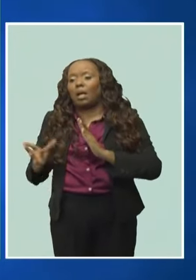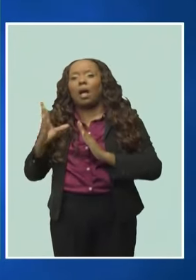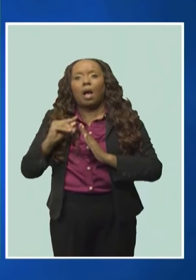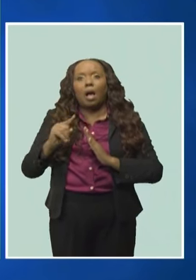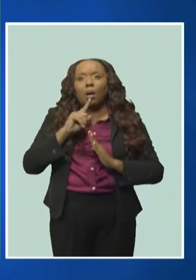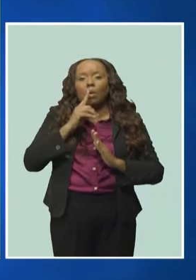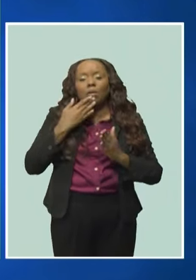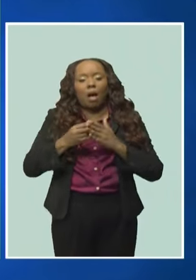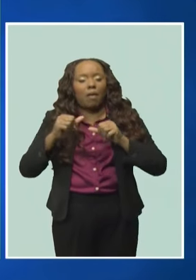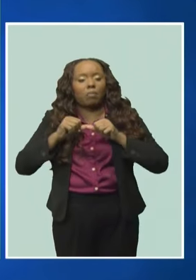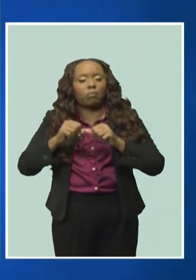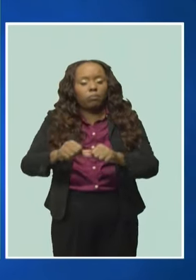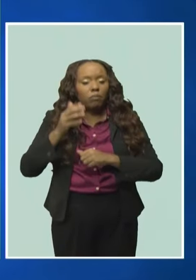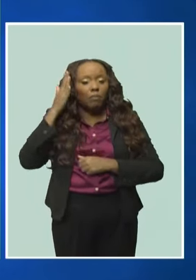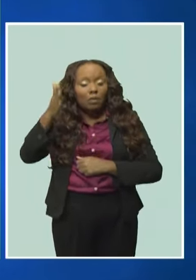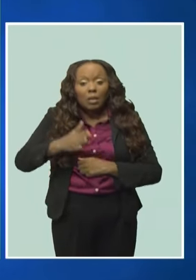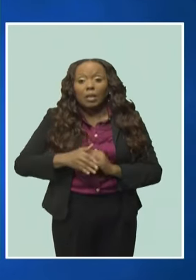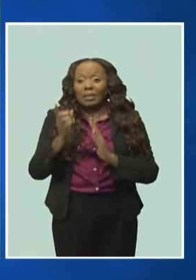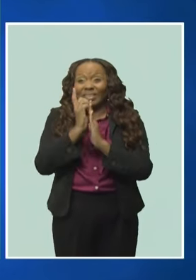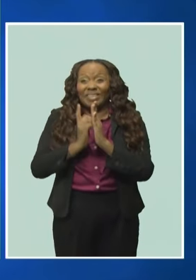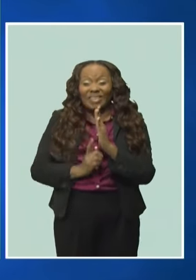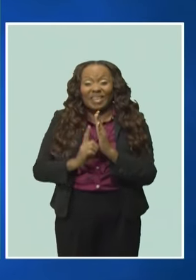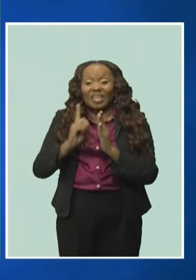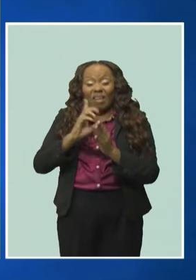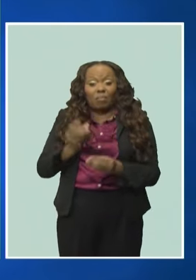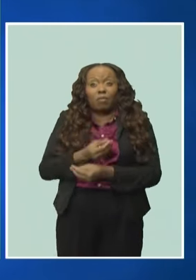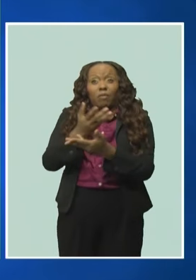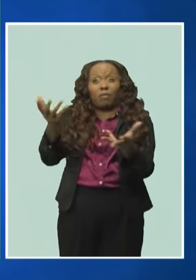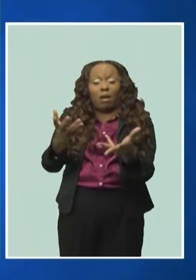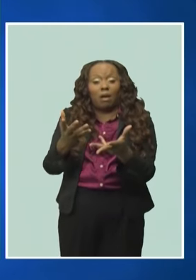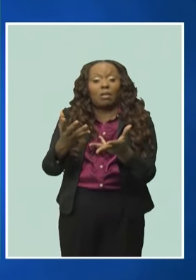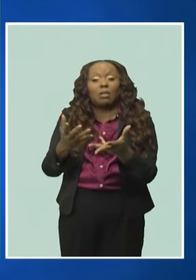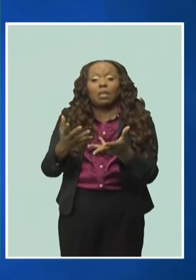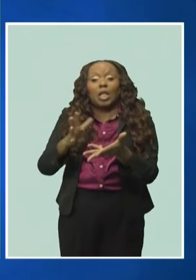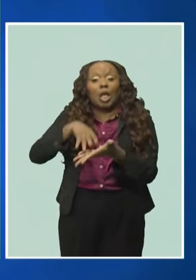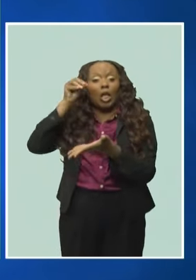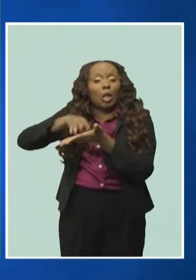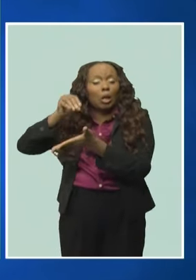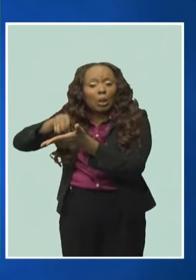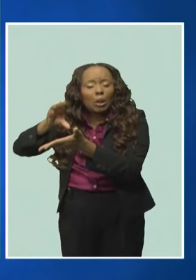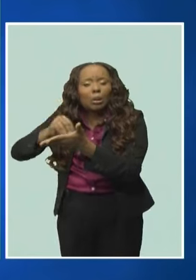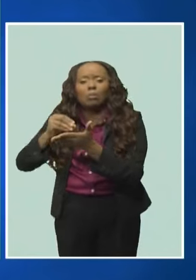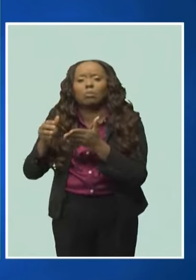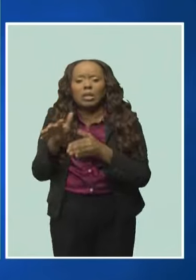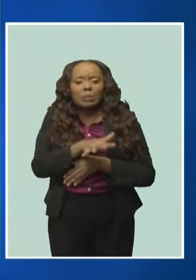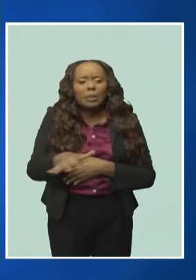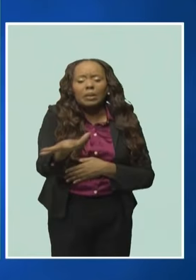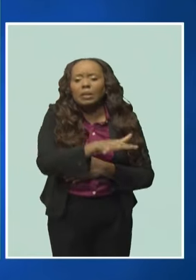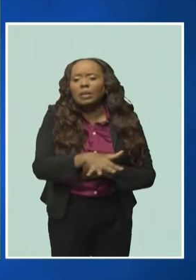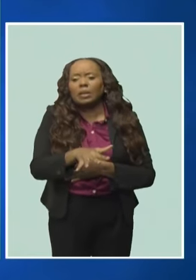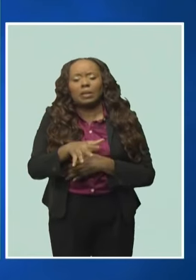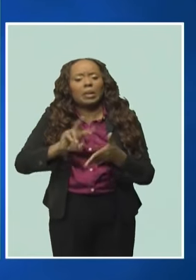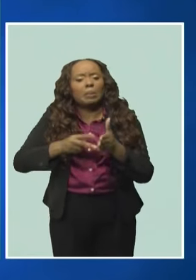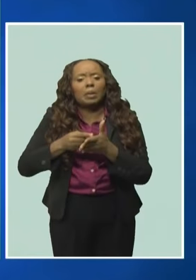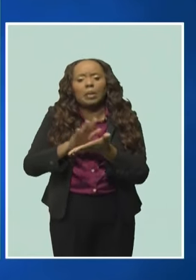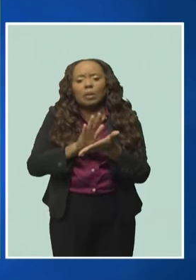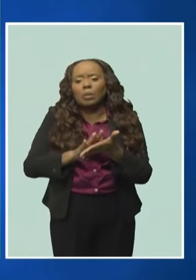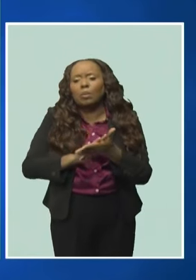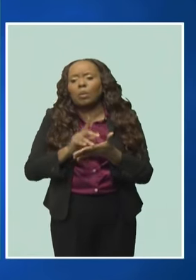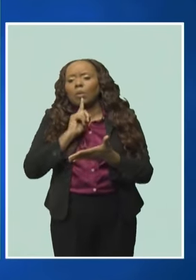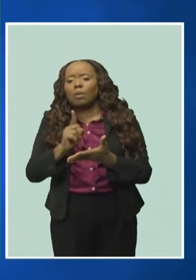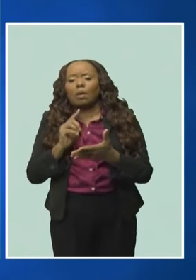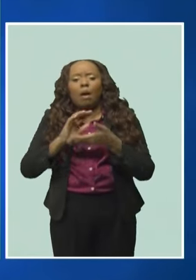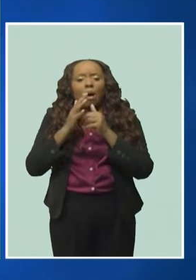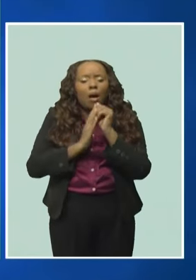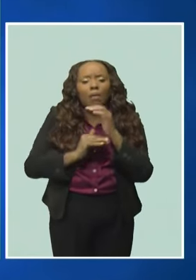sustainable. Designs that provide multifunctional learning spaces and schools that will provide comfortable accommodation for